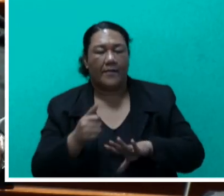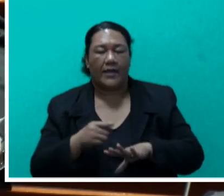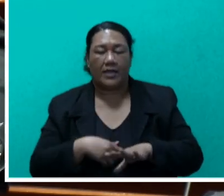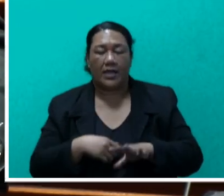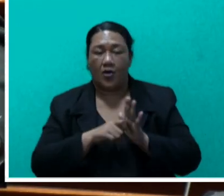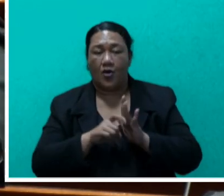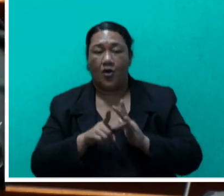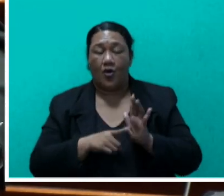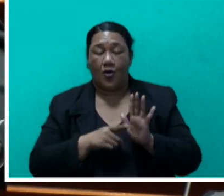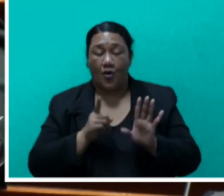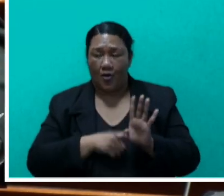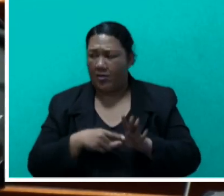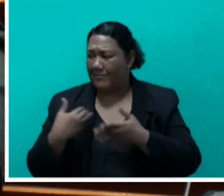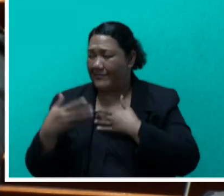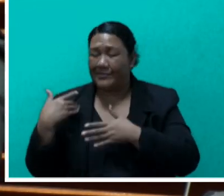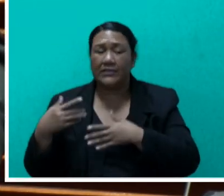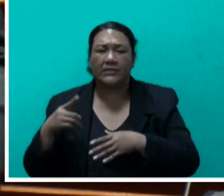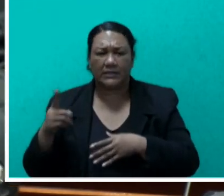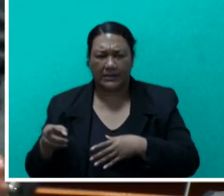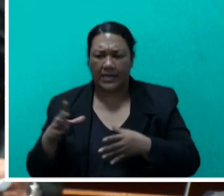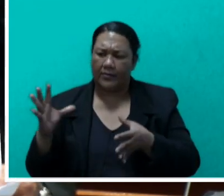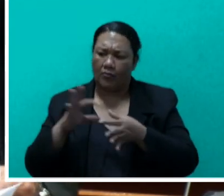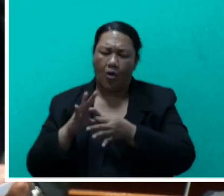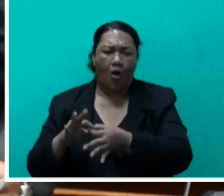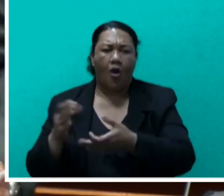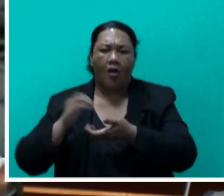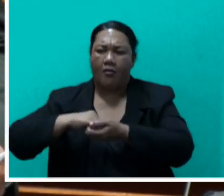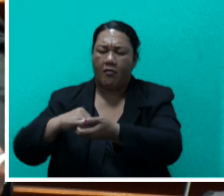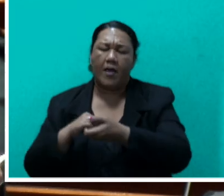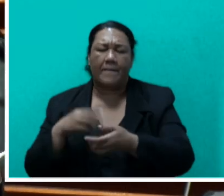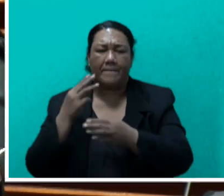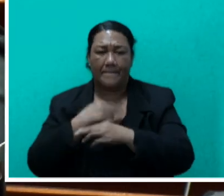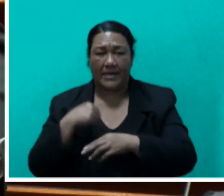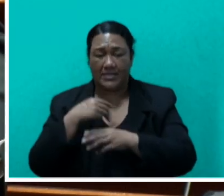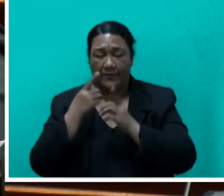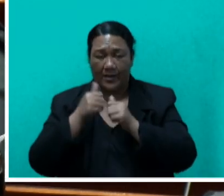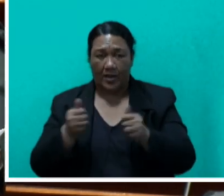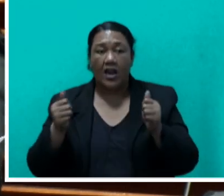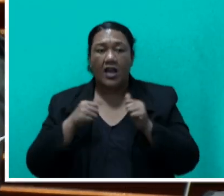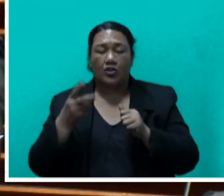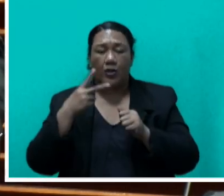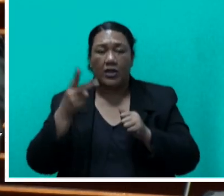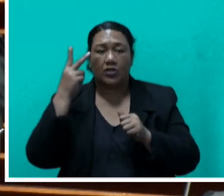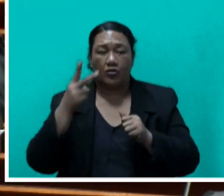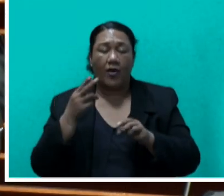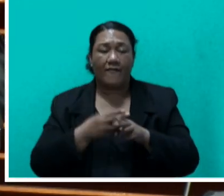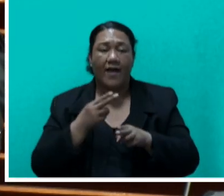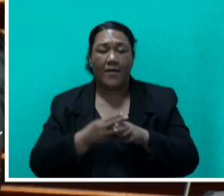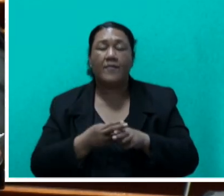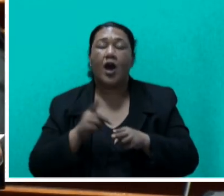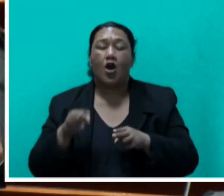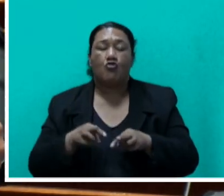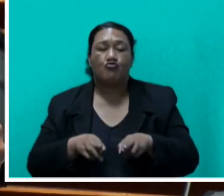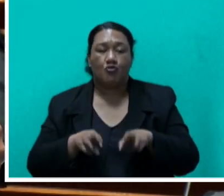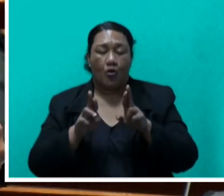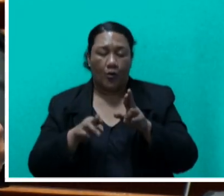program, in consultation with the Ministry of Agriculture, has constructed a total of 22 rural farm roads at a cost of $2 million.